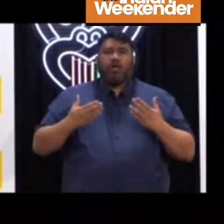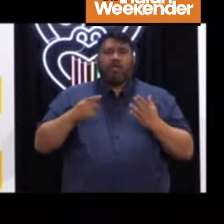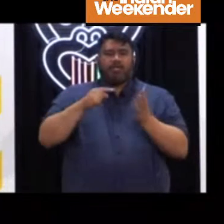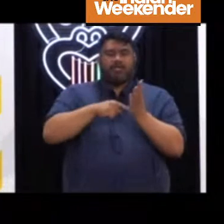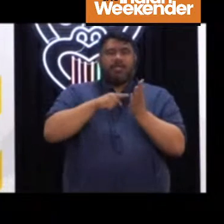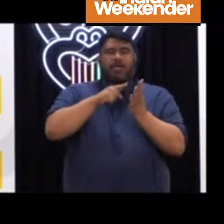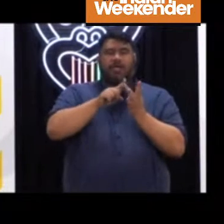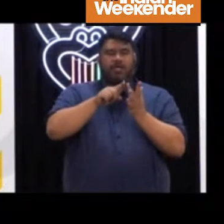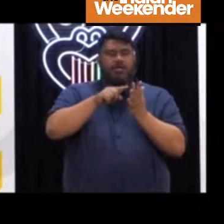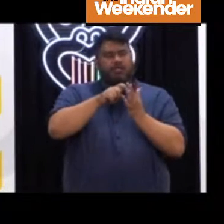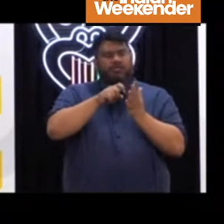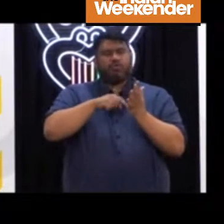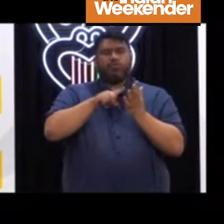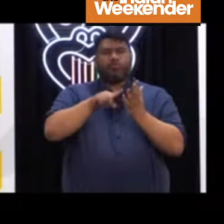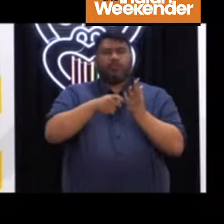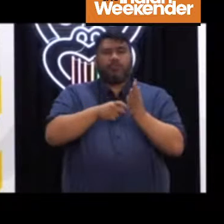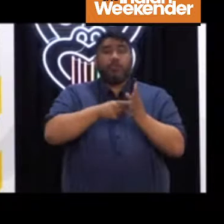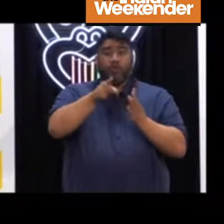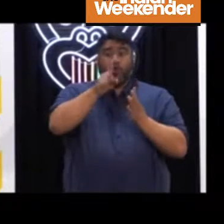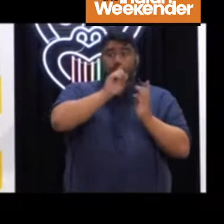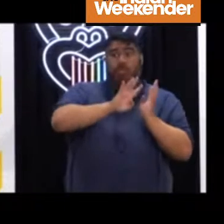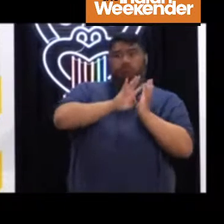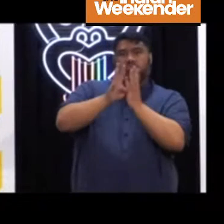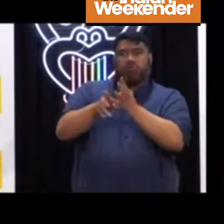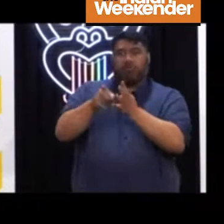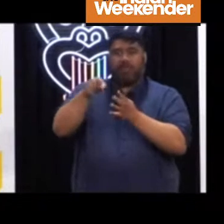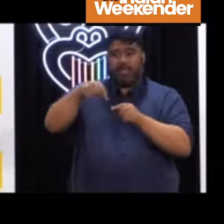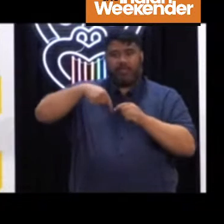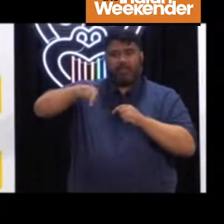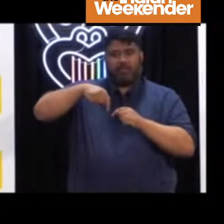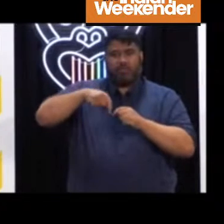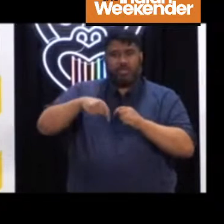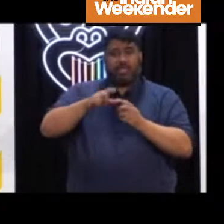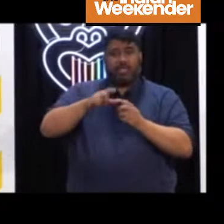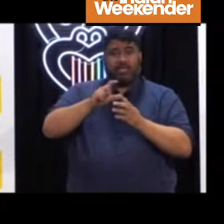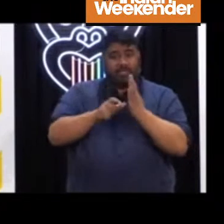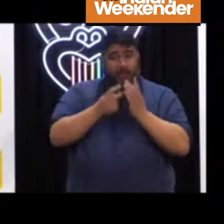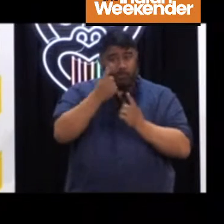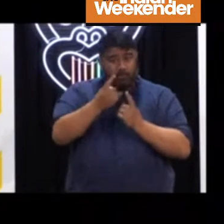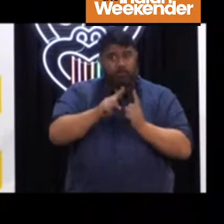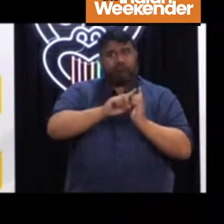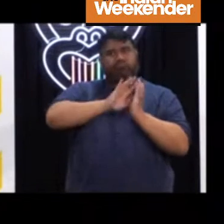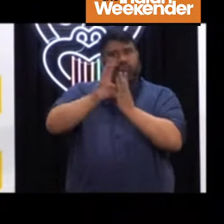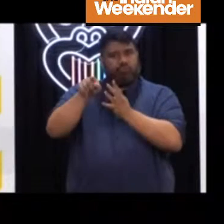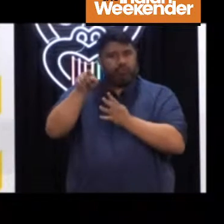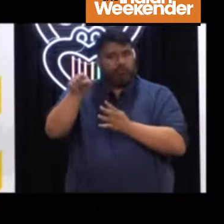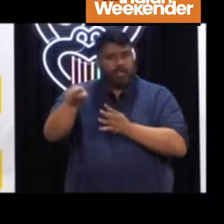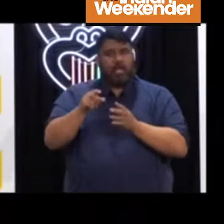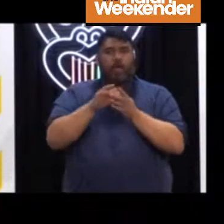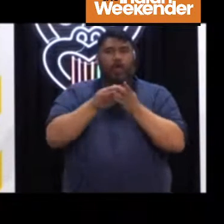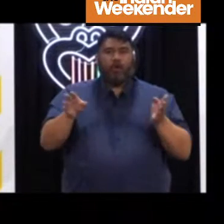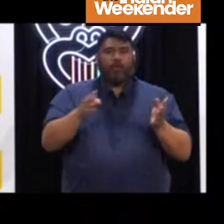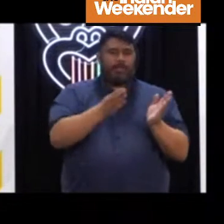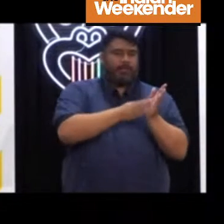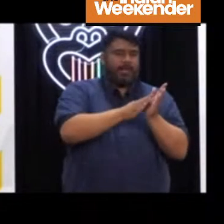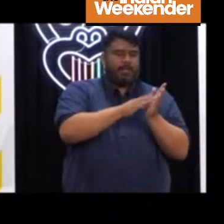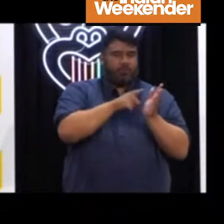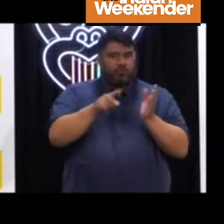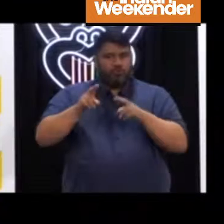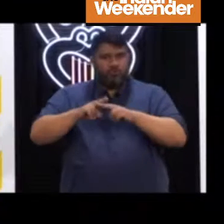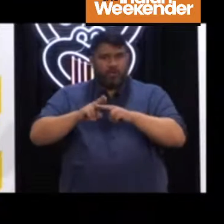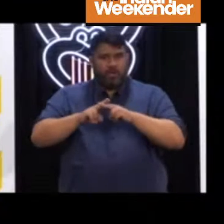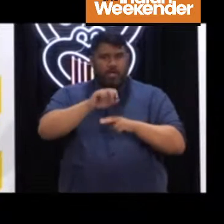prioritising vaccinations for the disabled all week at the marae. The clinic is open from 9 till 3, Monday to Friday,